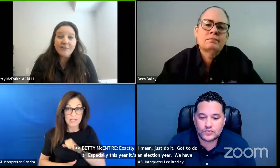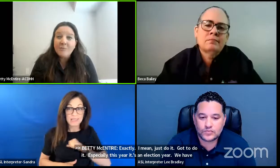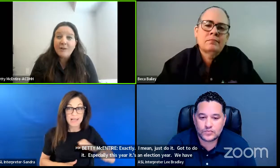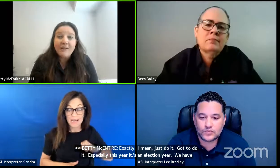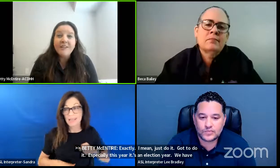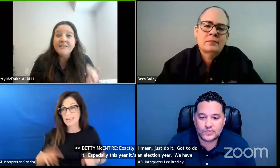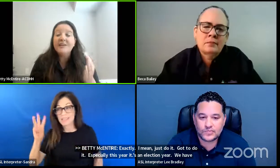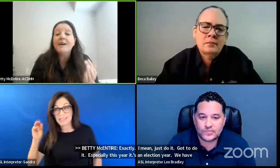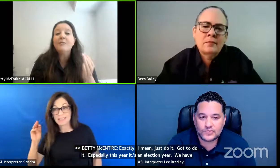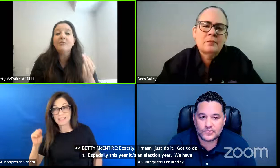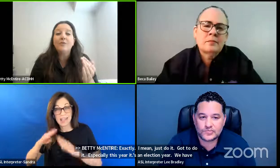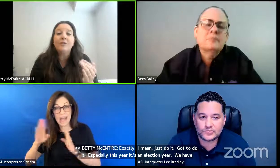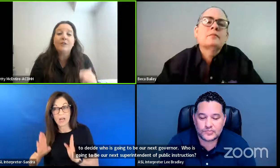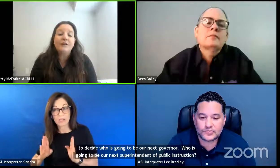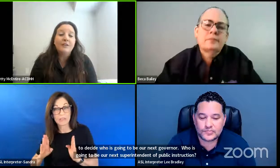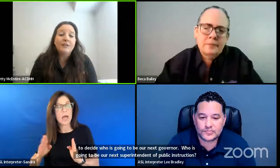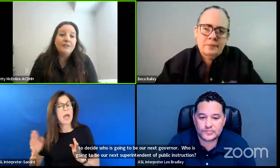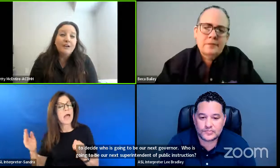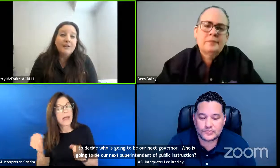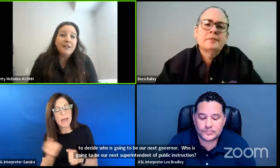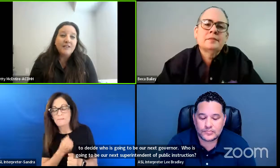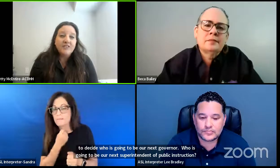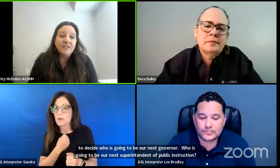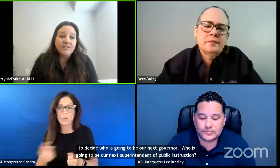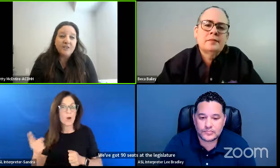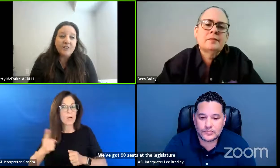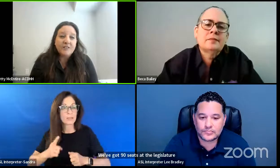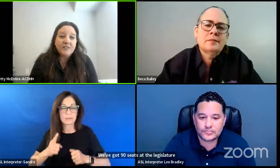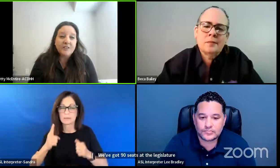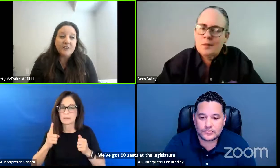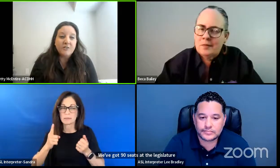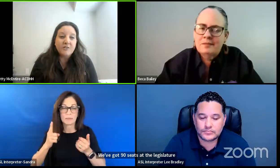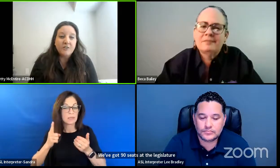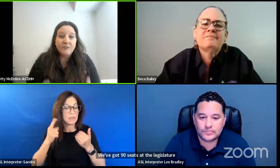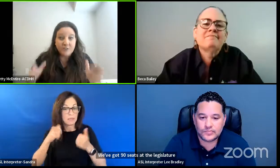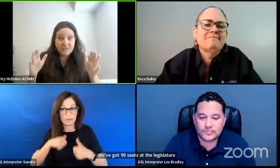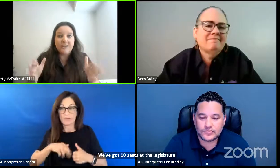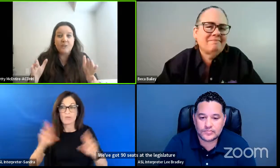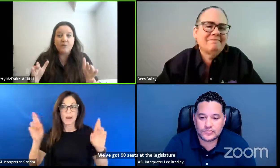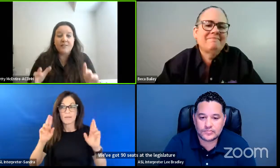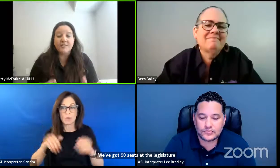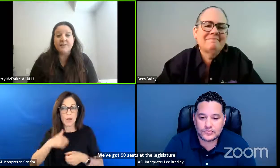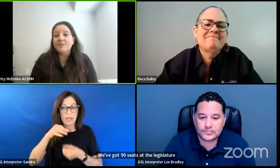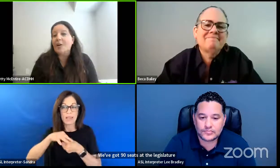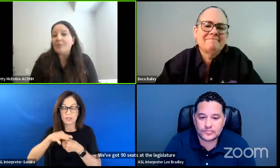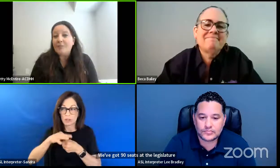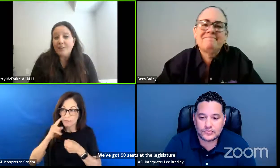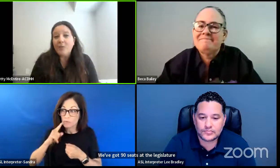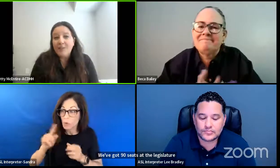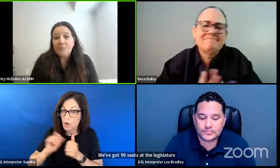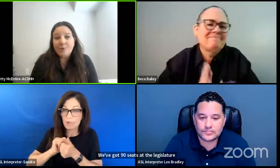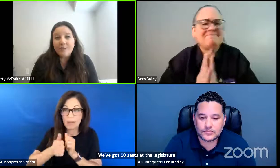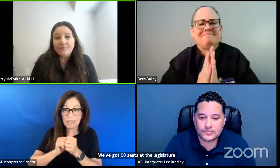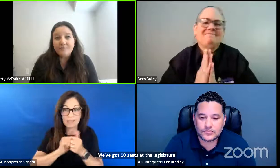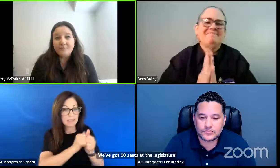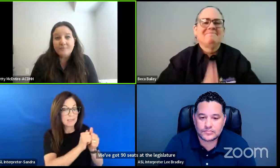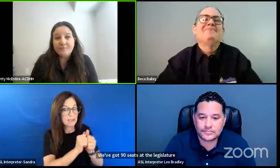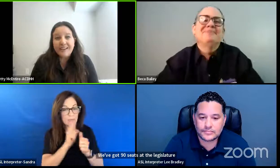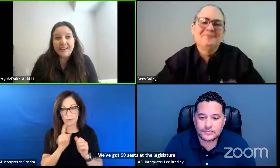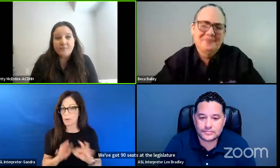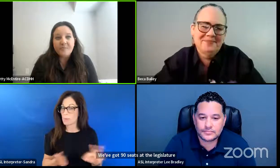House. Everybody is up for election as far as it goes for state races. So it's really